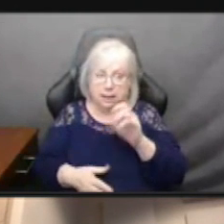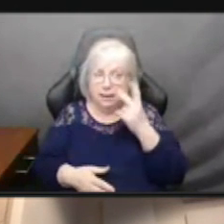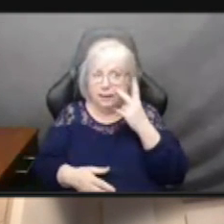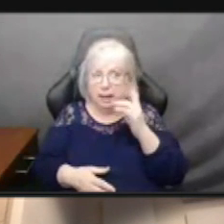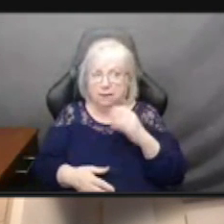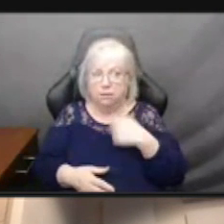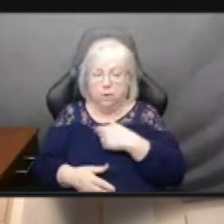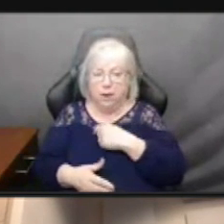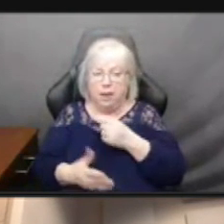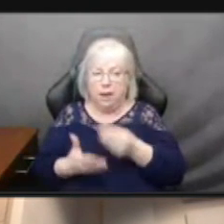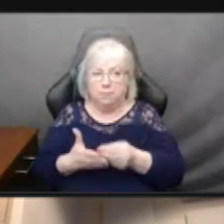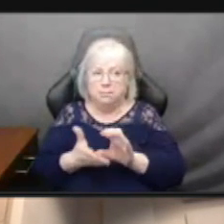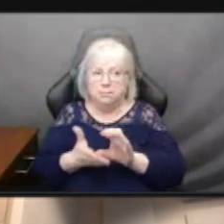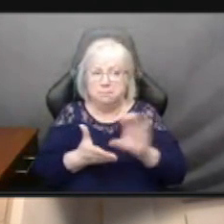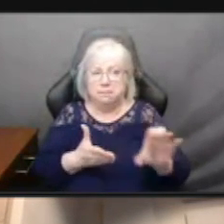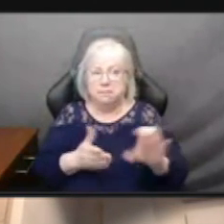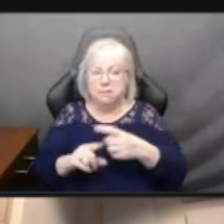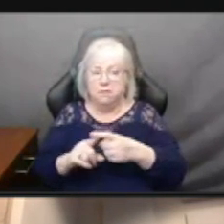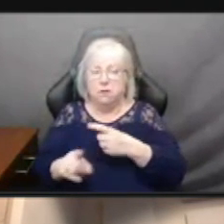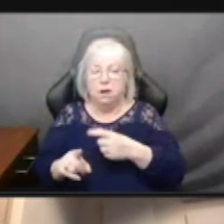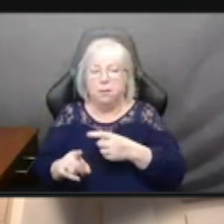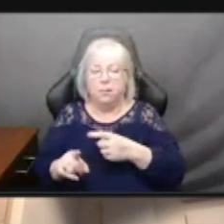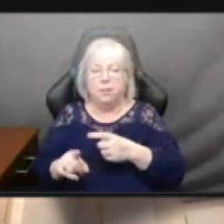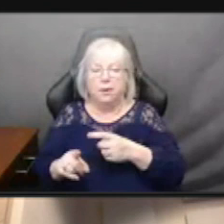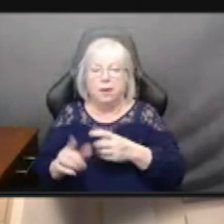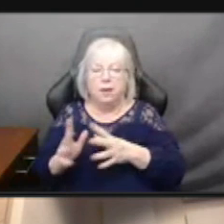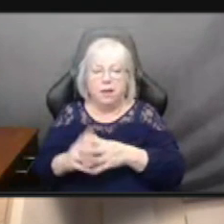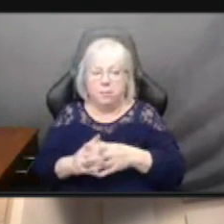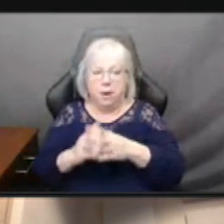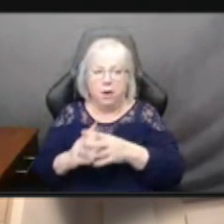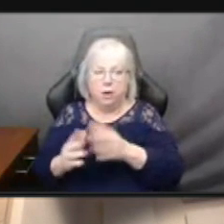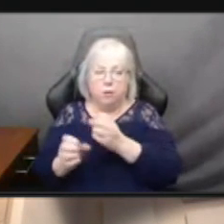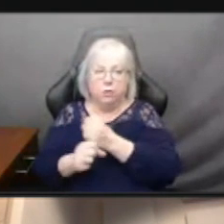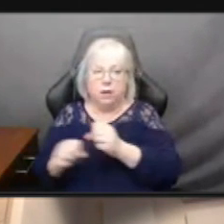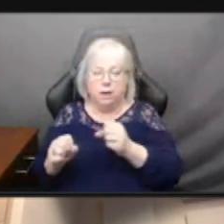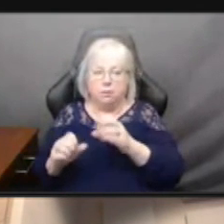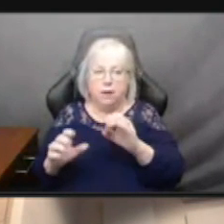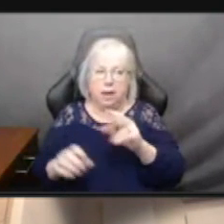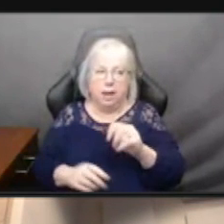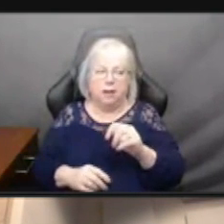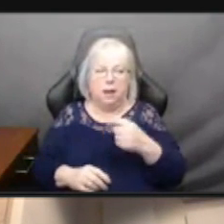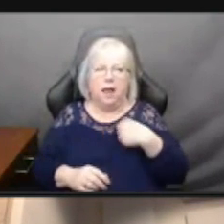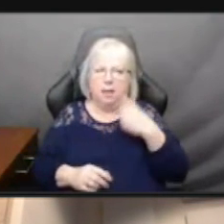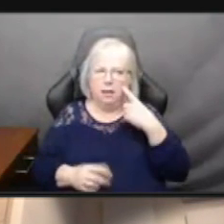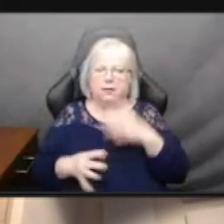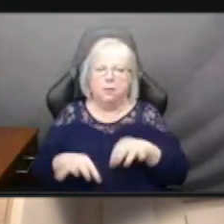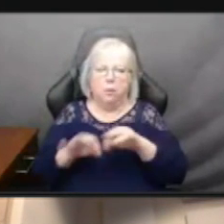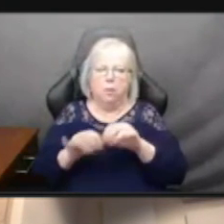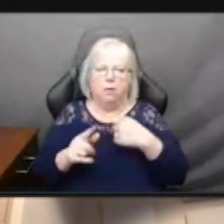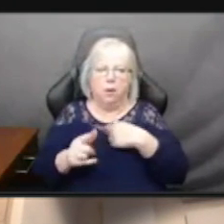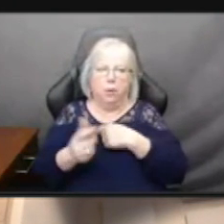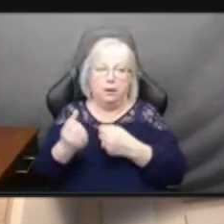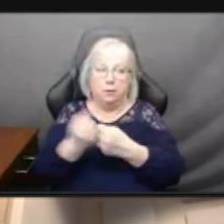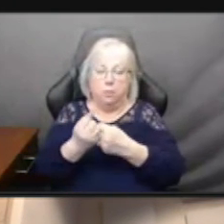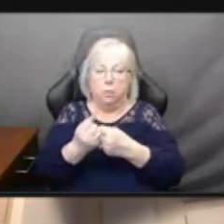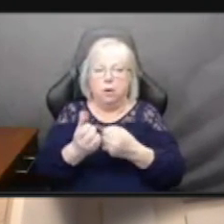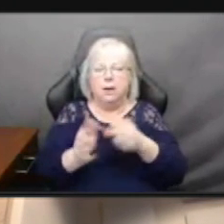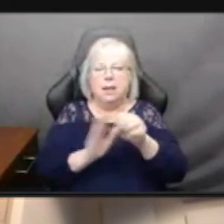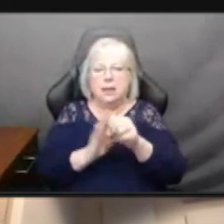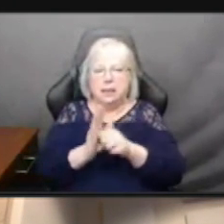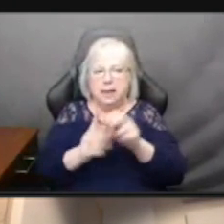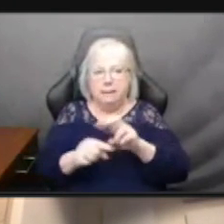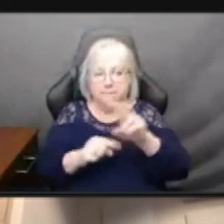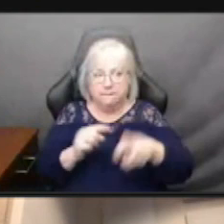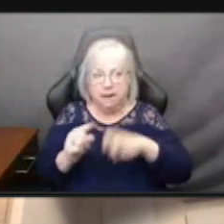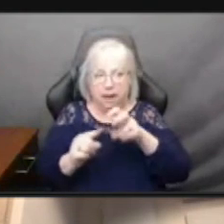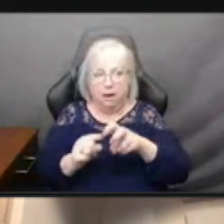do? I think it's very important that we support the state fair, and it is a major impact on our community,